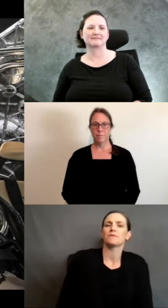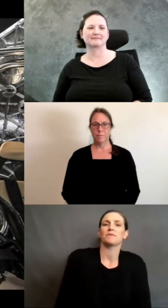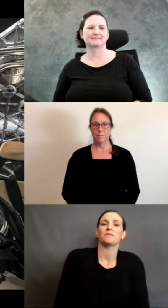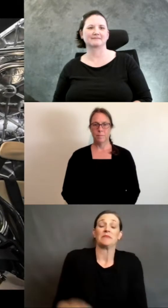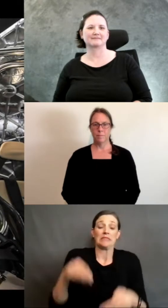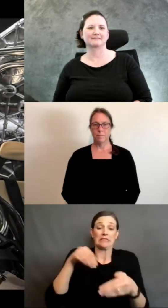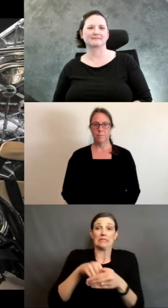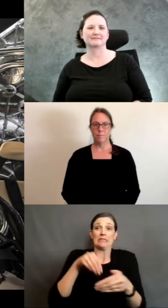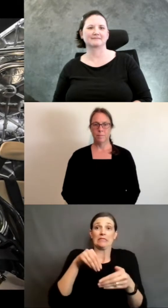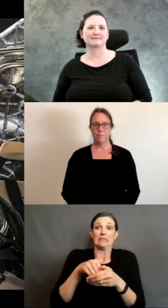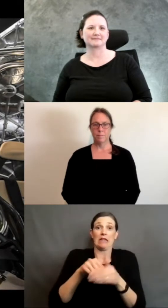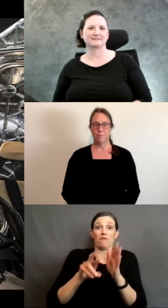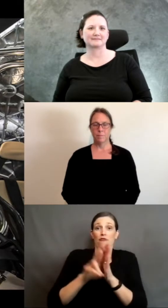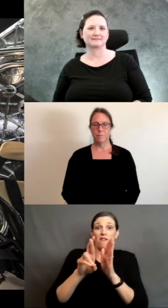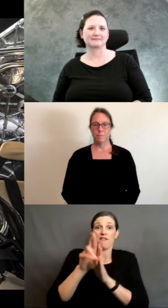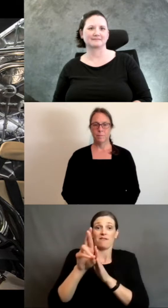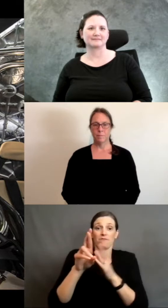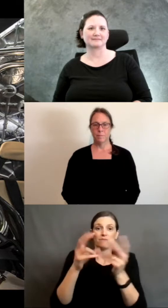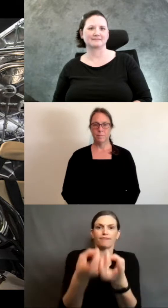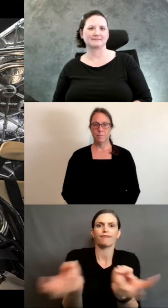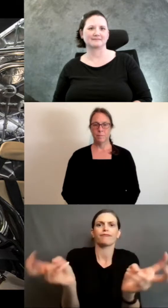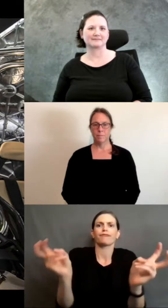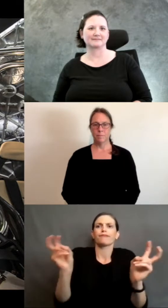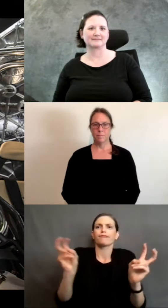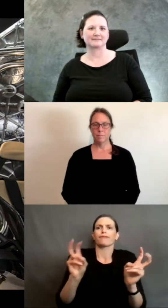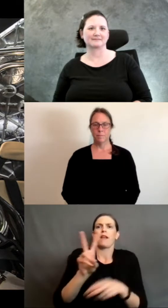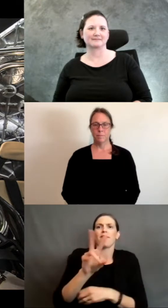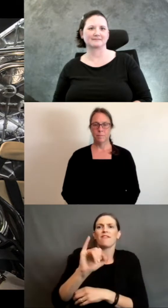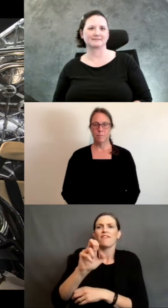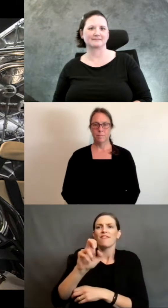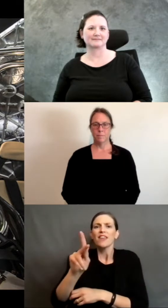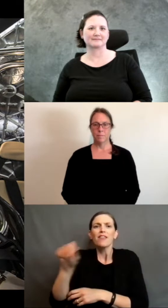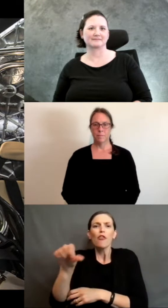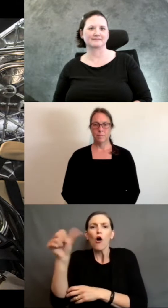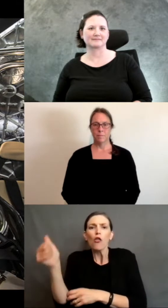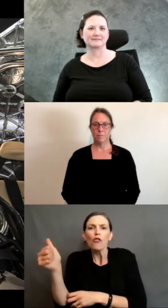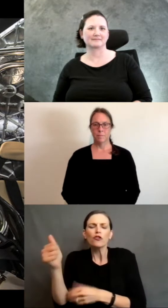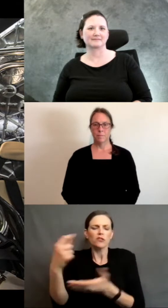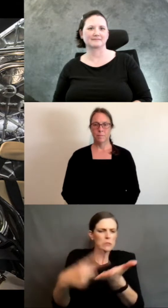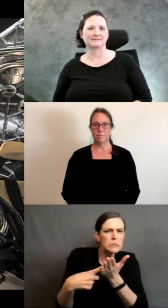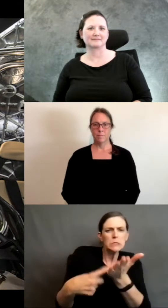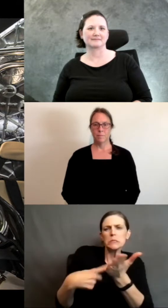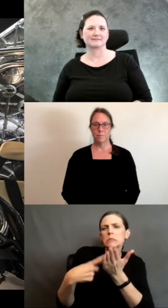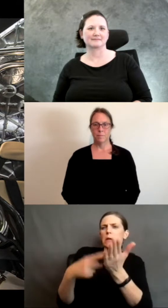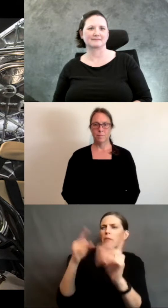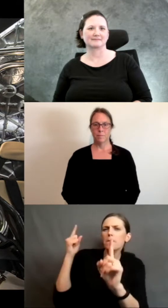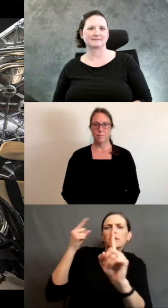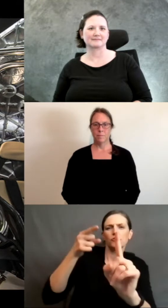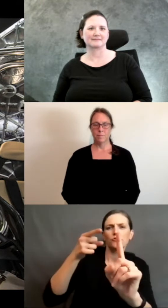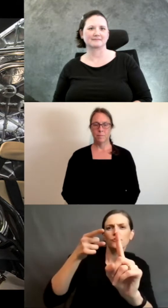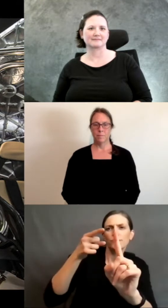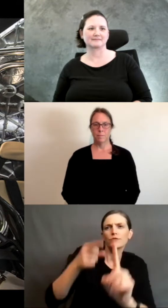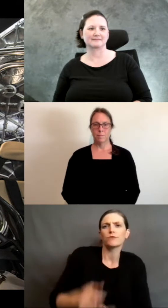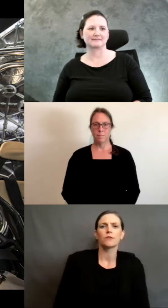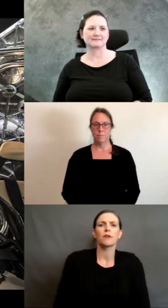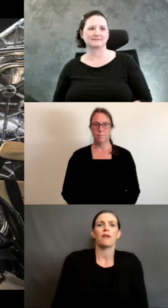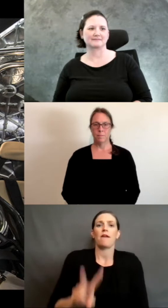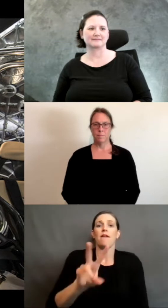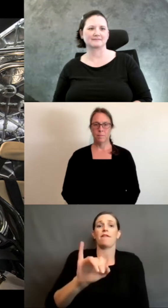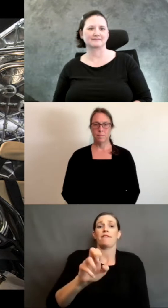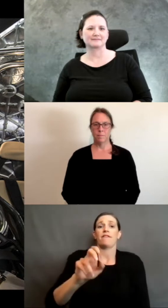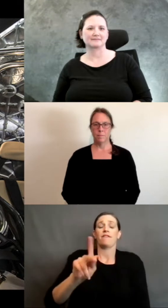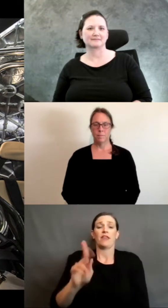Inside the ship, on the bridge, Vicky and the rest of the crew discuss the mission. Vicky sits at the